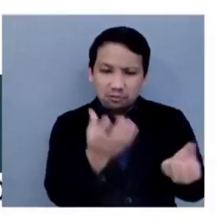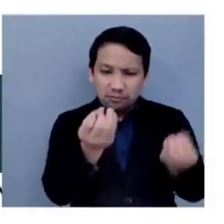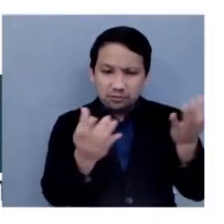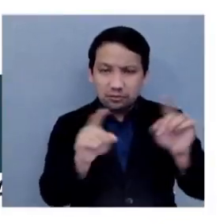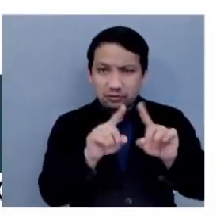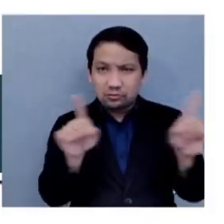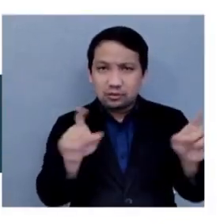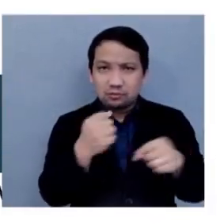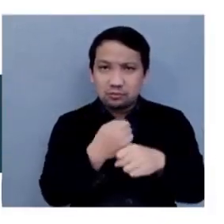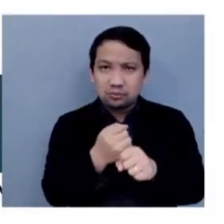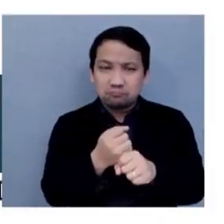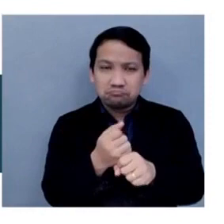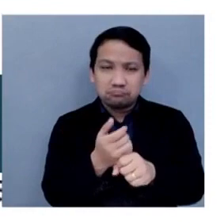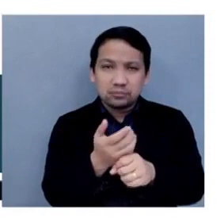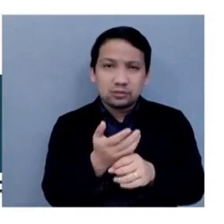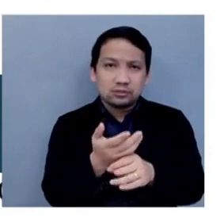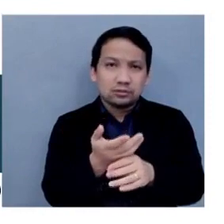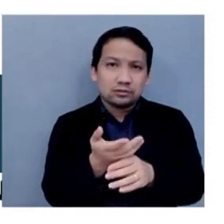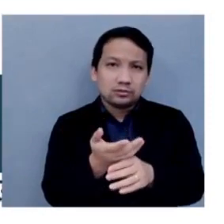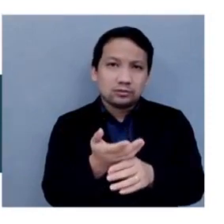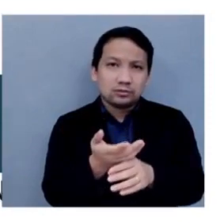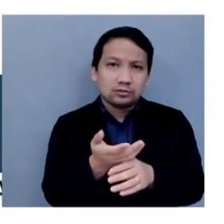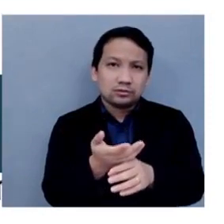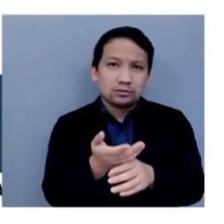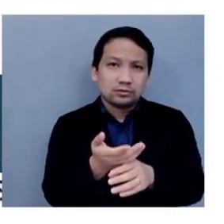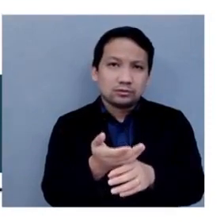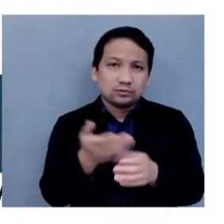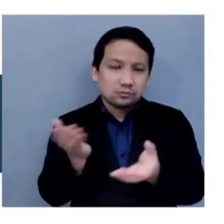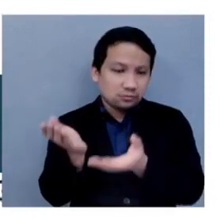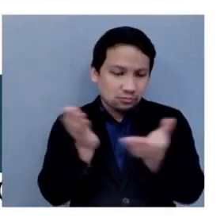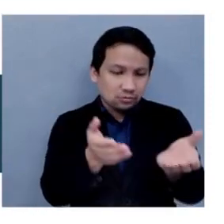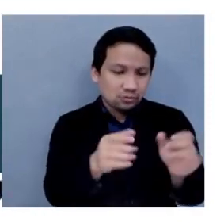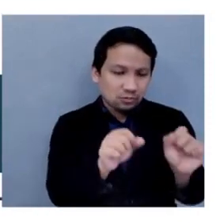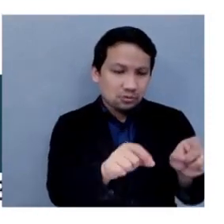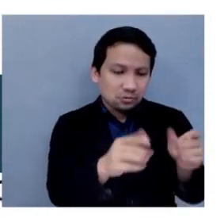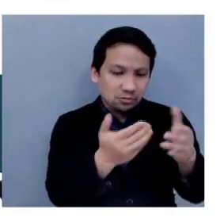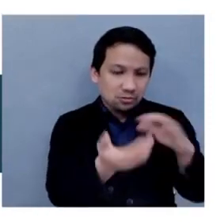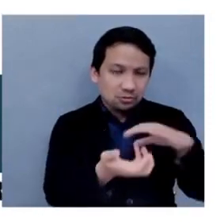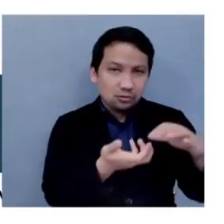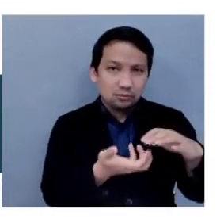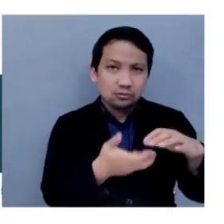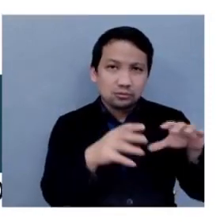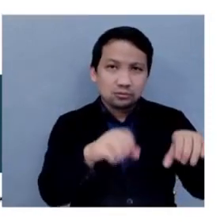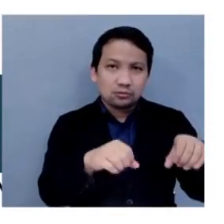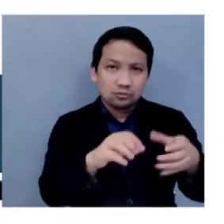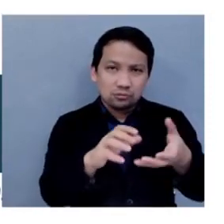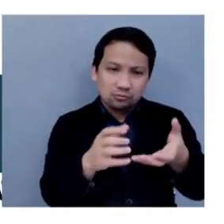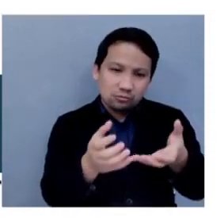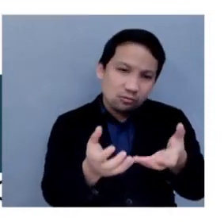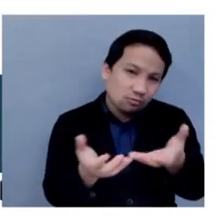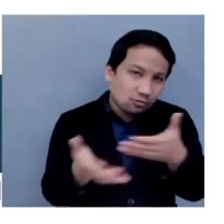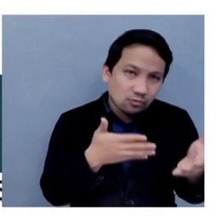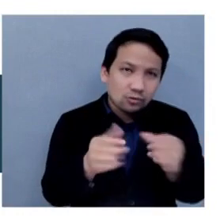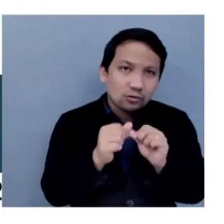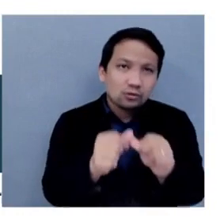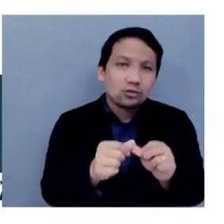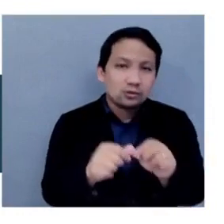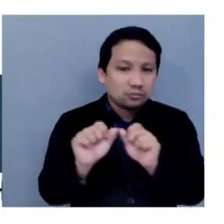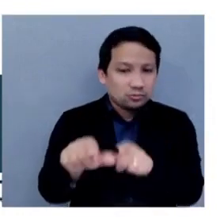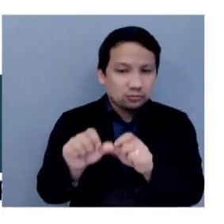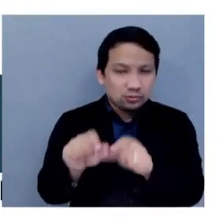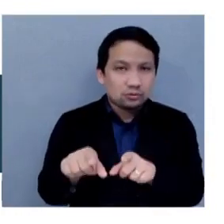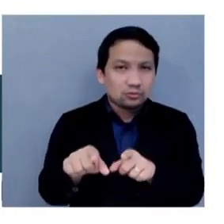yet to make their way to the sellers. Have they been able to get those components, and or are they going to be able to sell